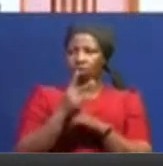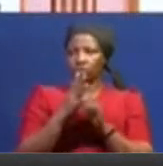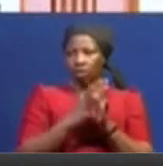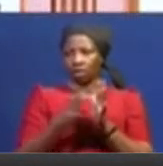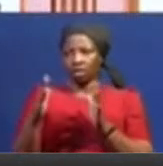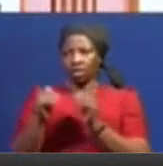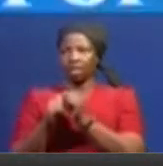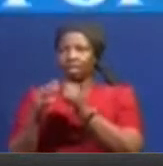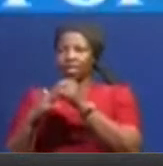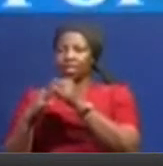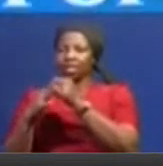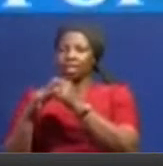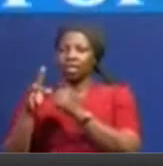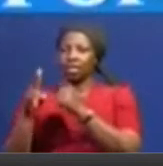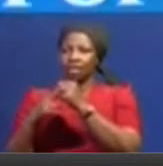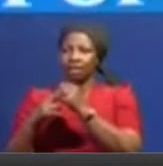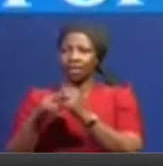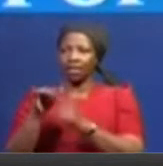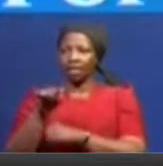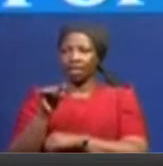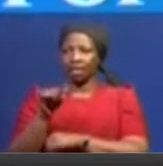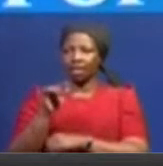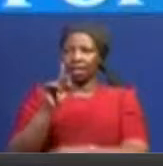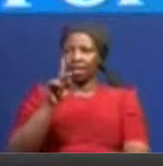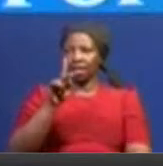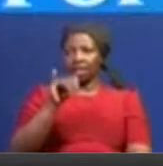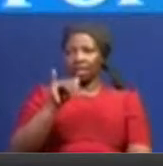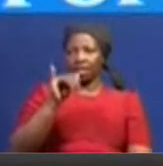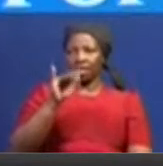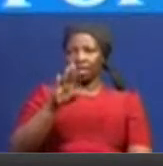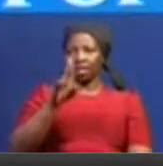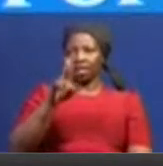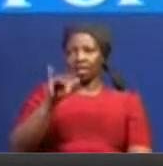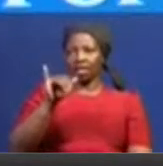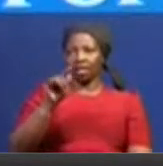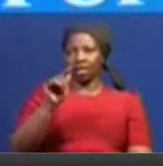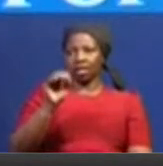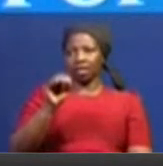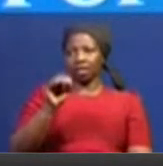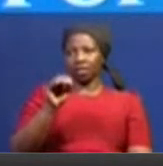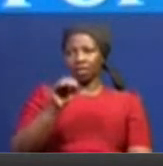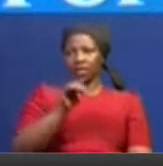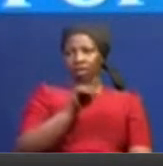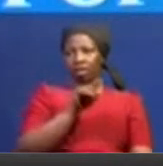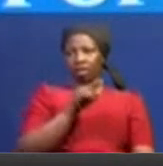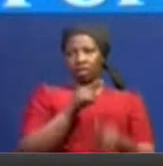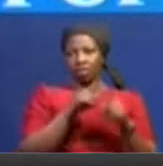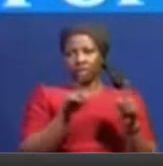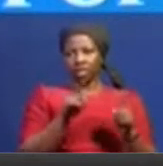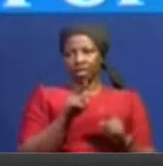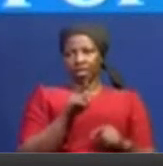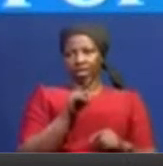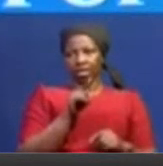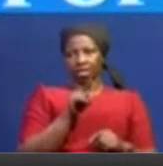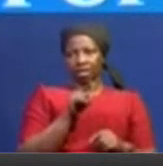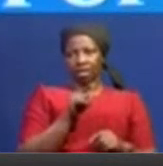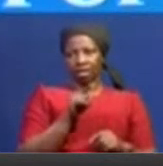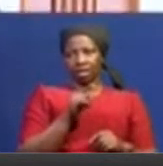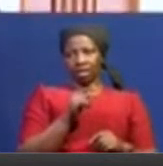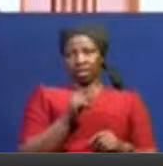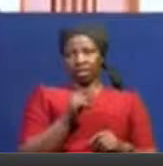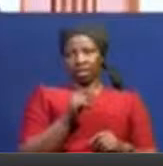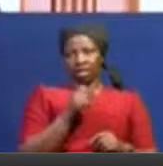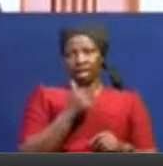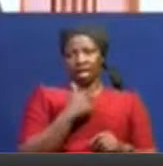1997, that was Kivuito. That is the earliest I had an engagement with the